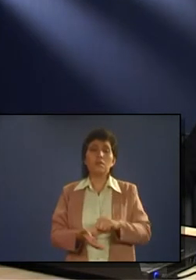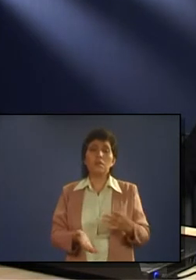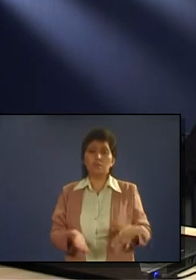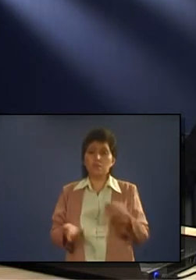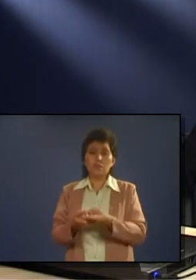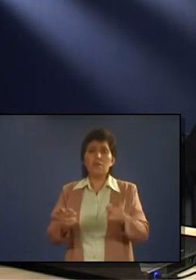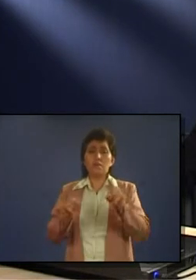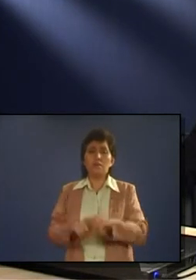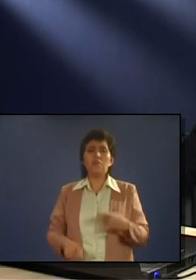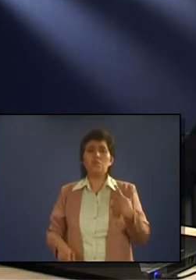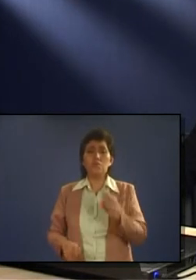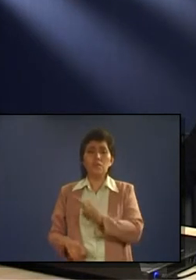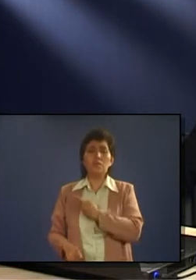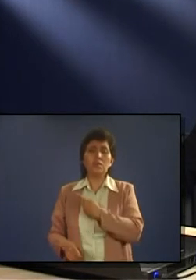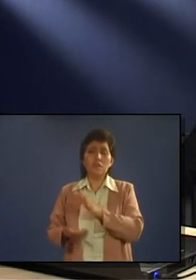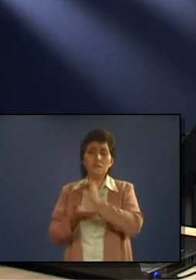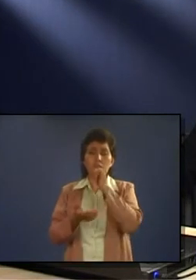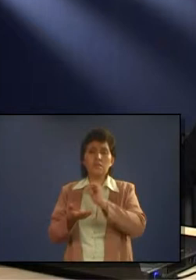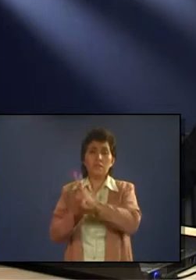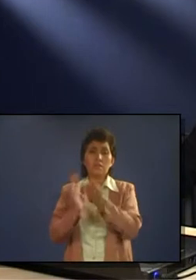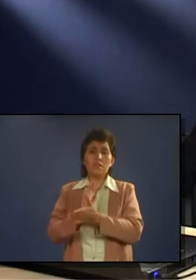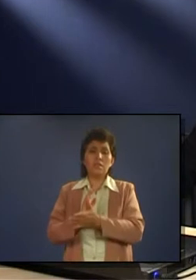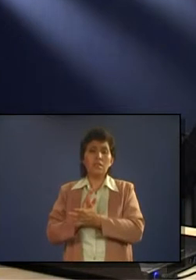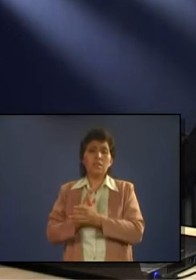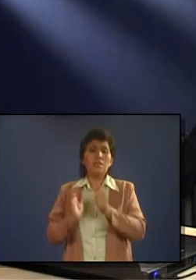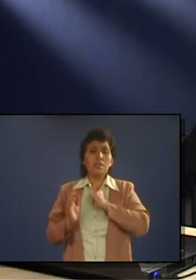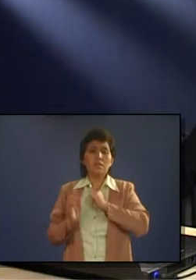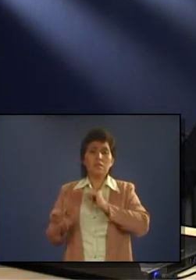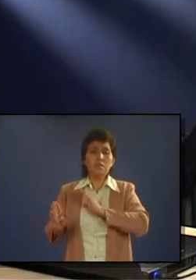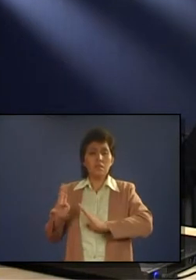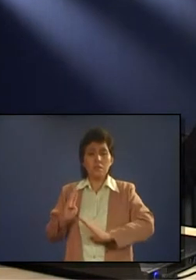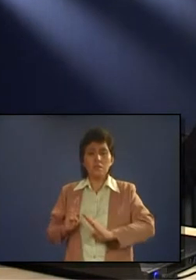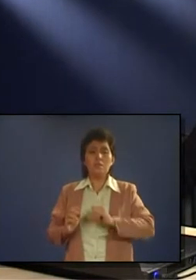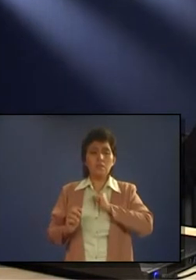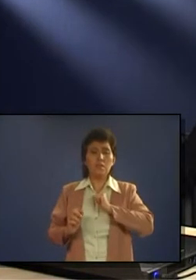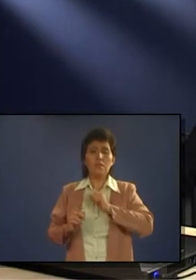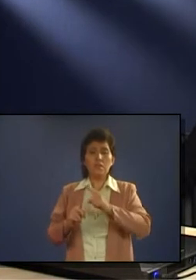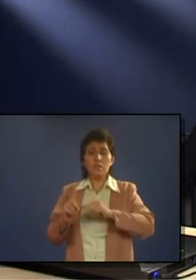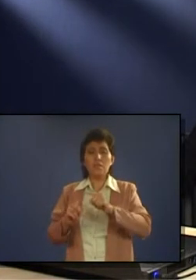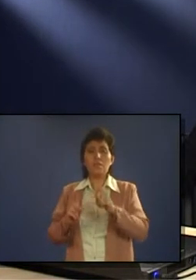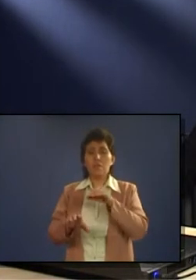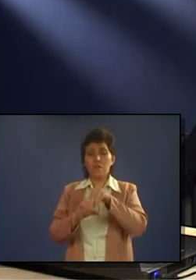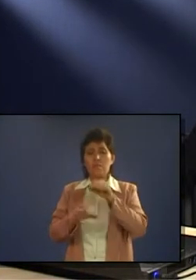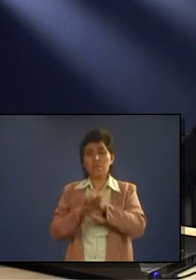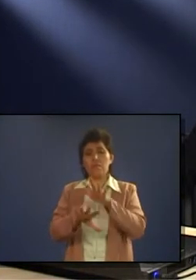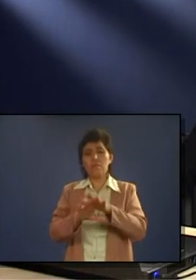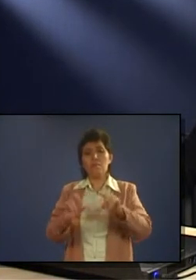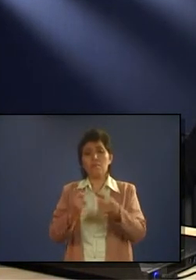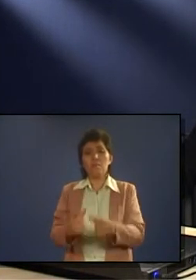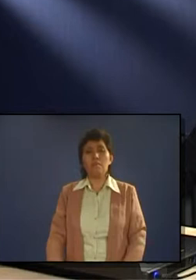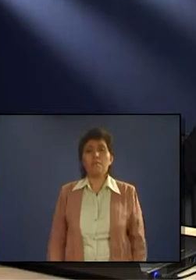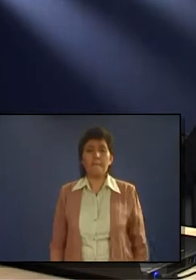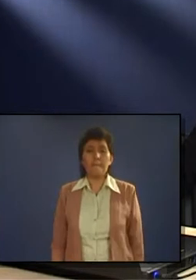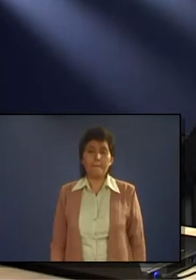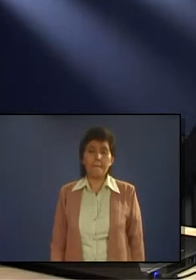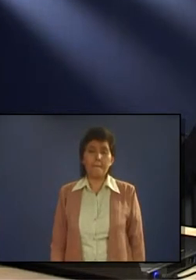in that way. We don't become ourselves when we are not being observed, okay? Yes.